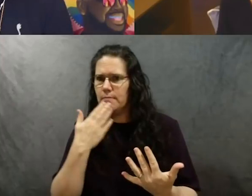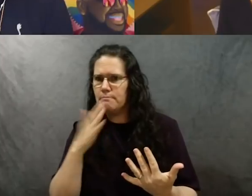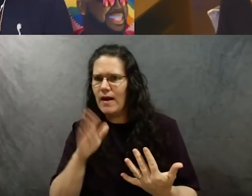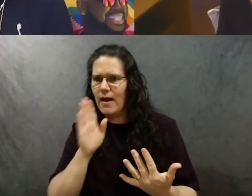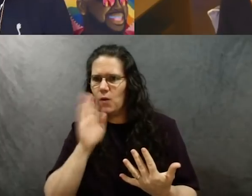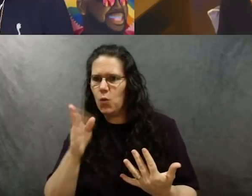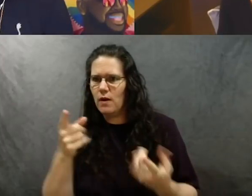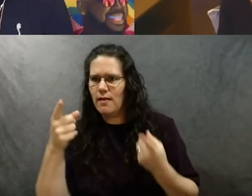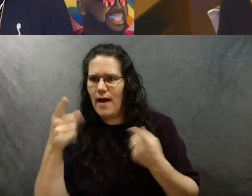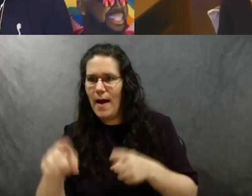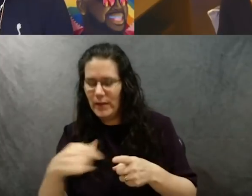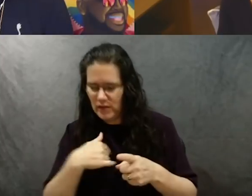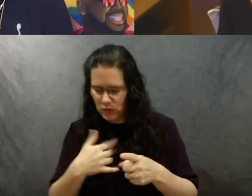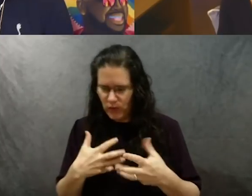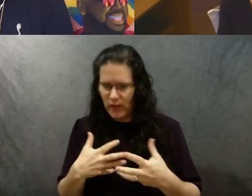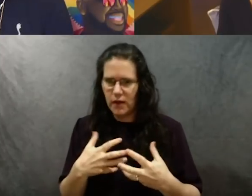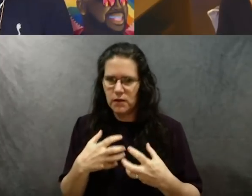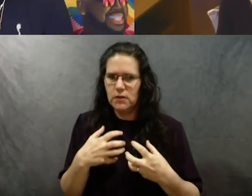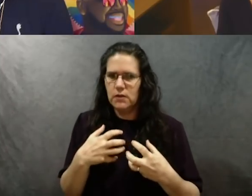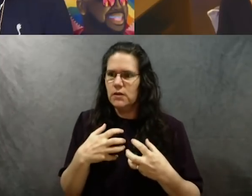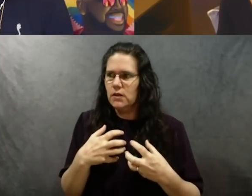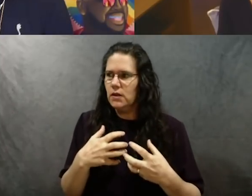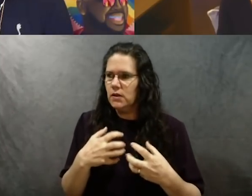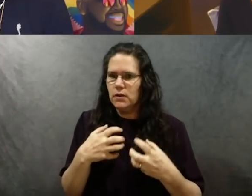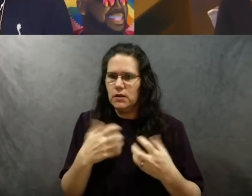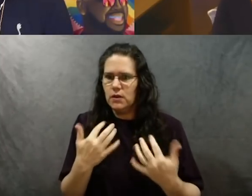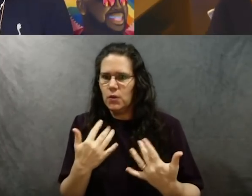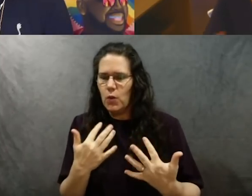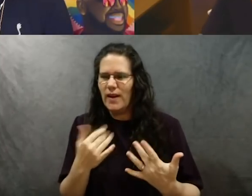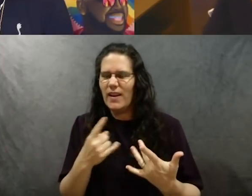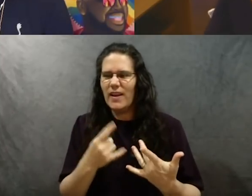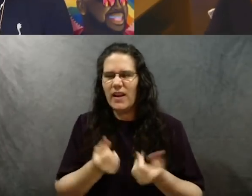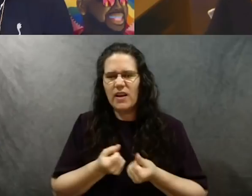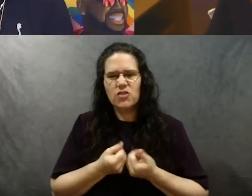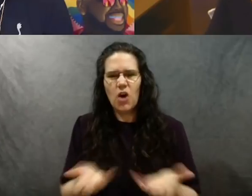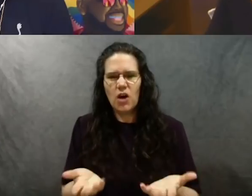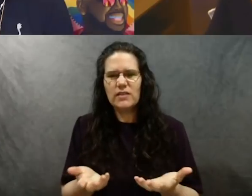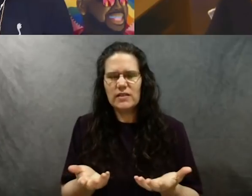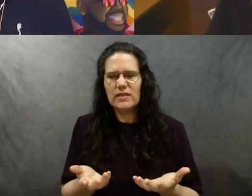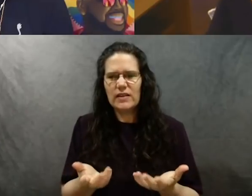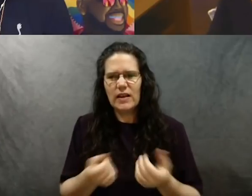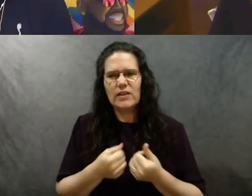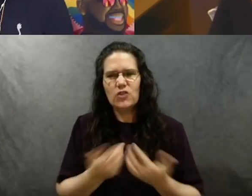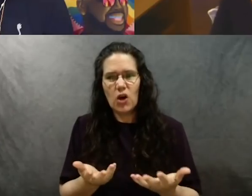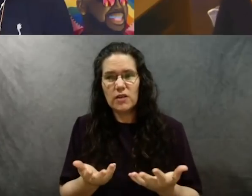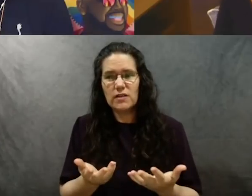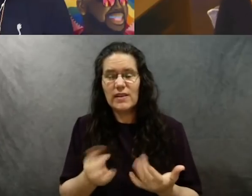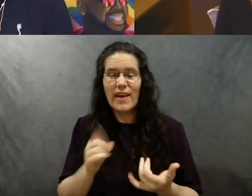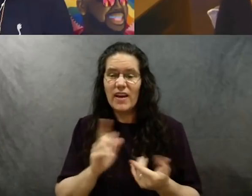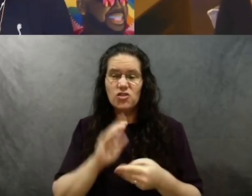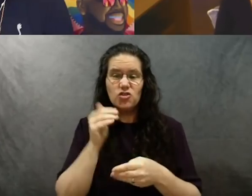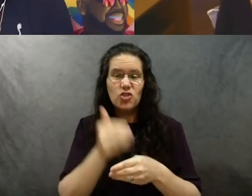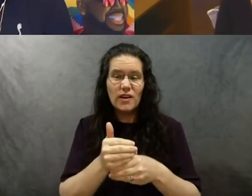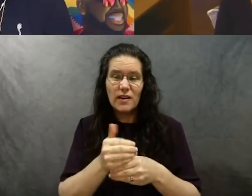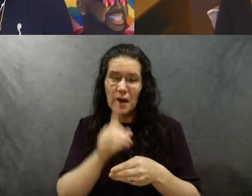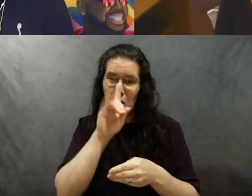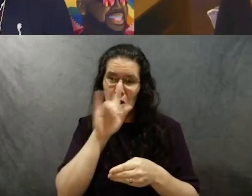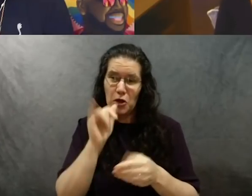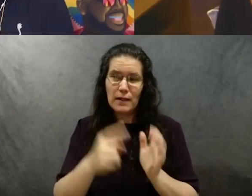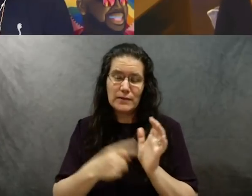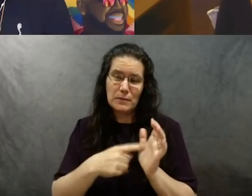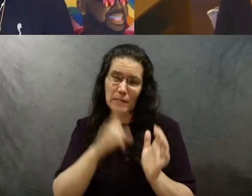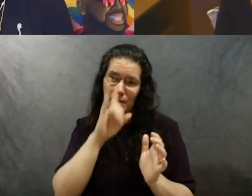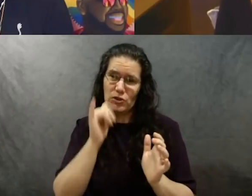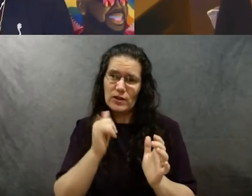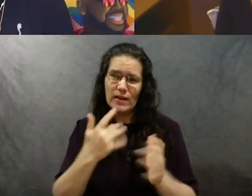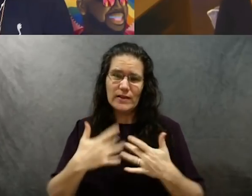get exhausted by tensing. And we also sometimes shut it down with depression. And I'm also seeing huge